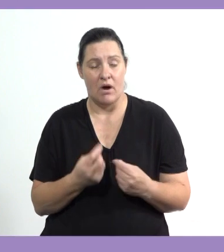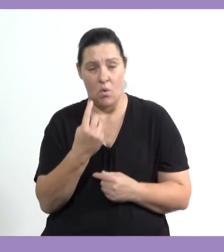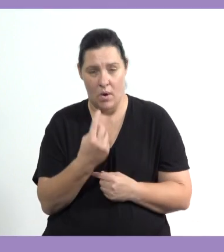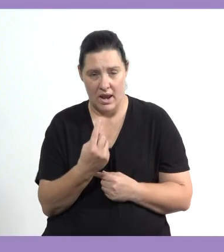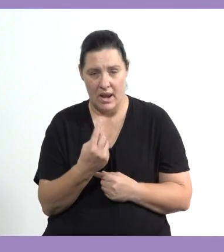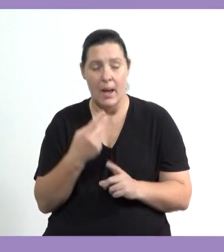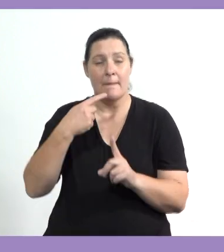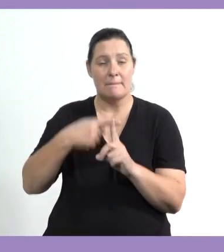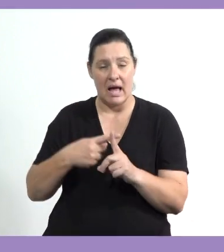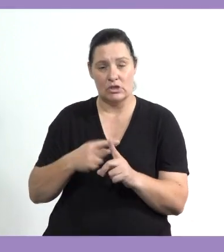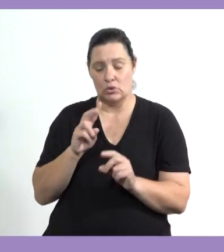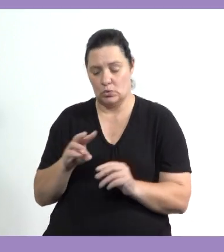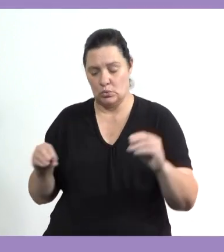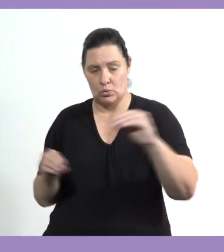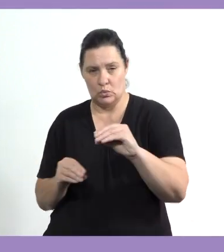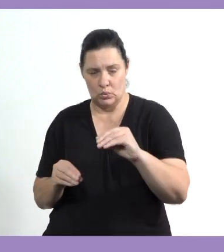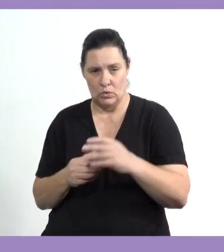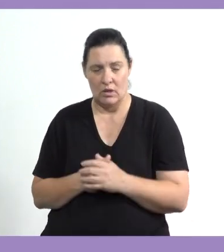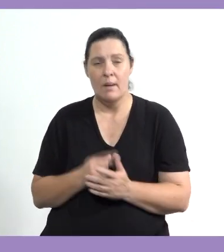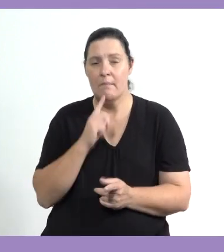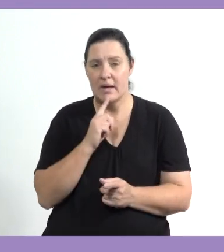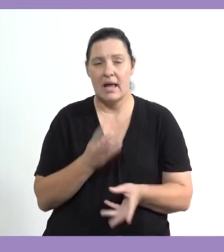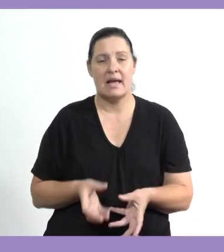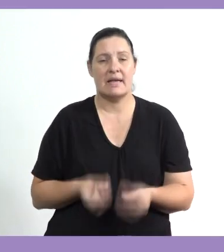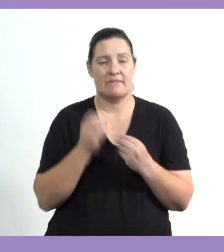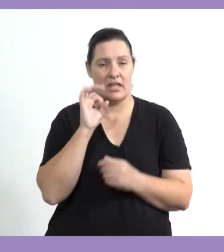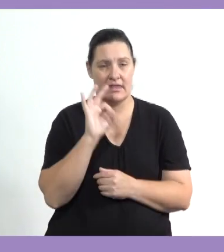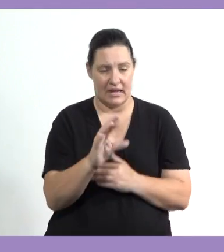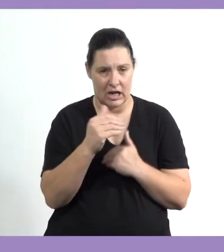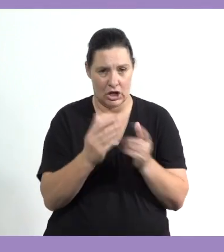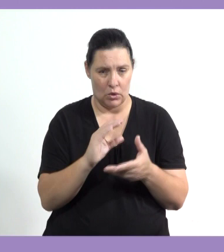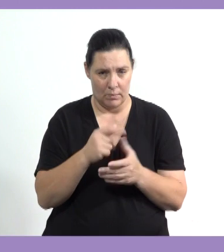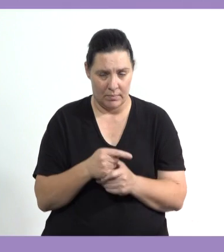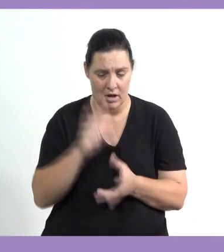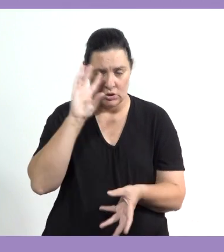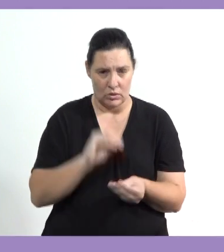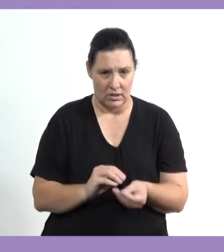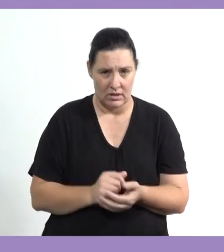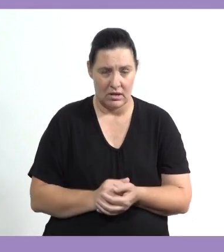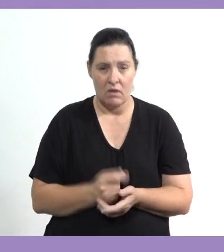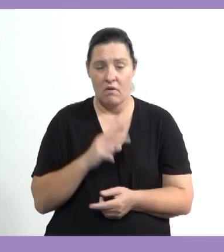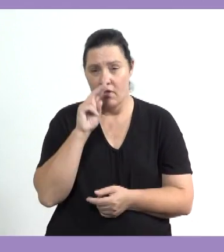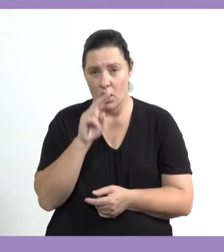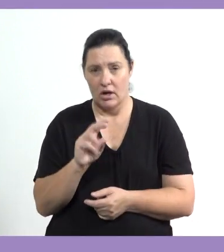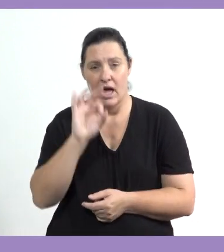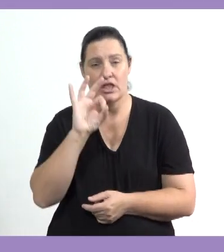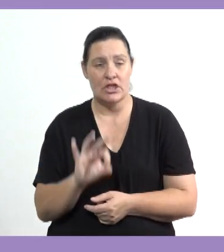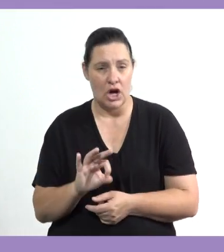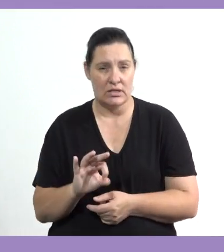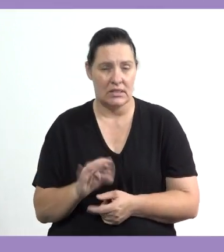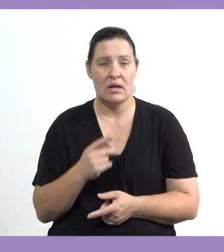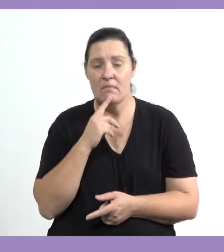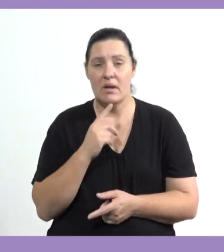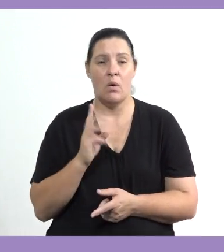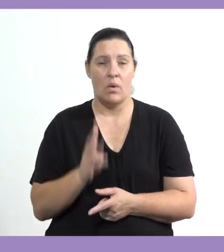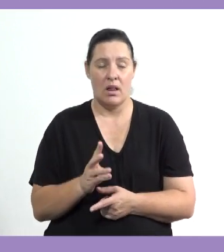that 1 plus 2 cubes, which is going to give us 3 cubes in total. When we look at the third